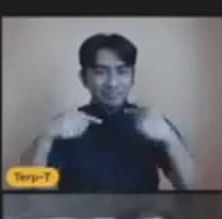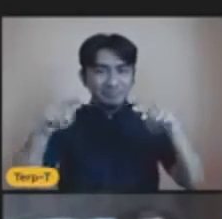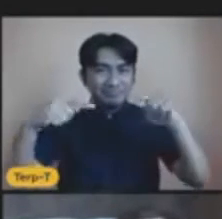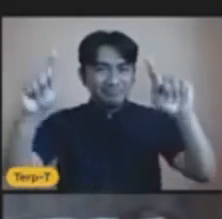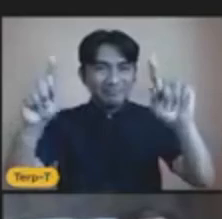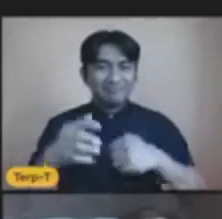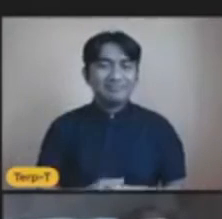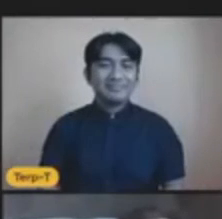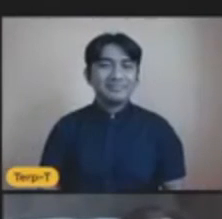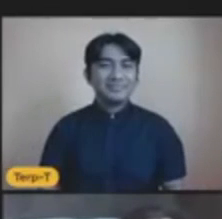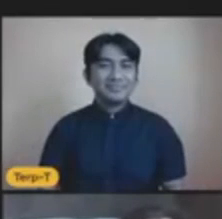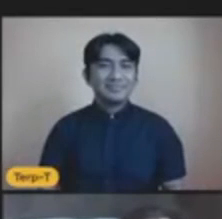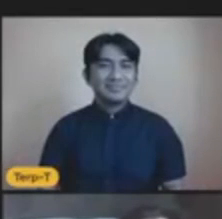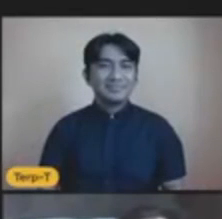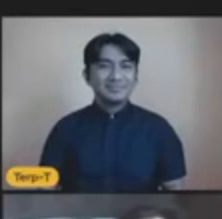And next slide.